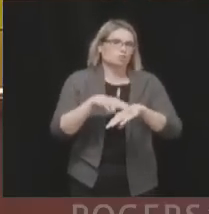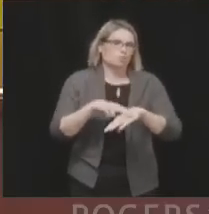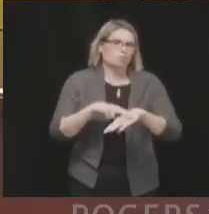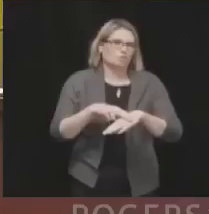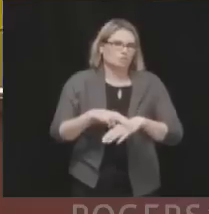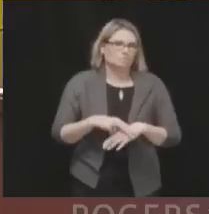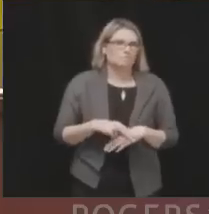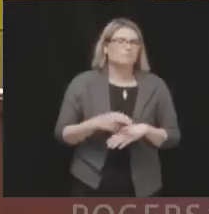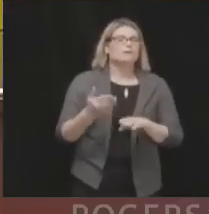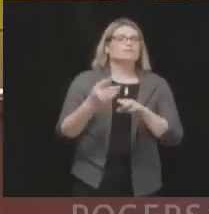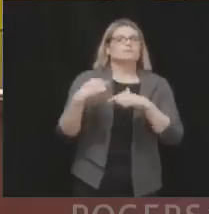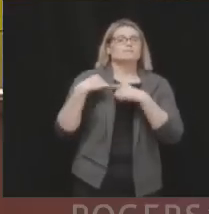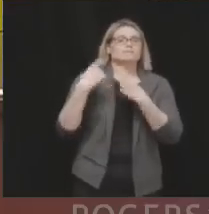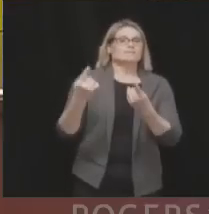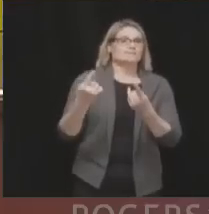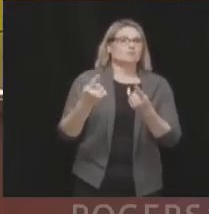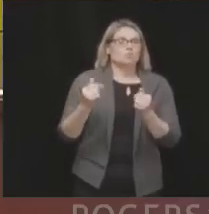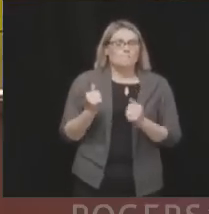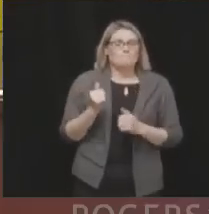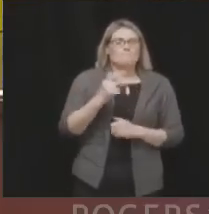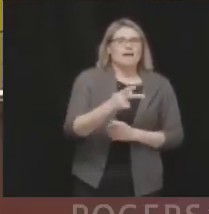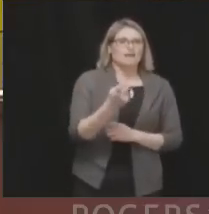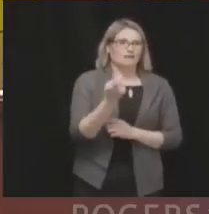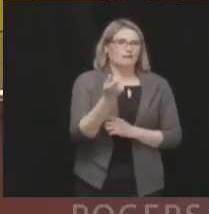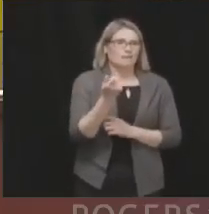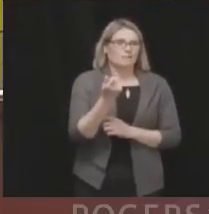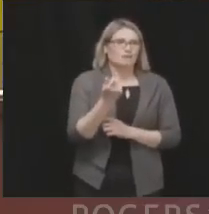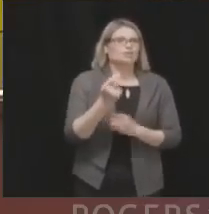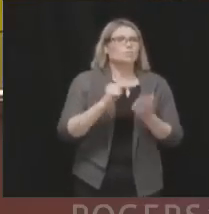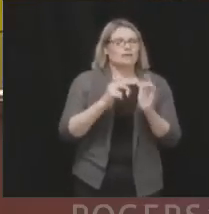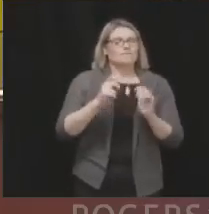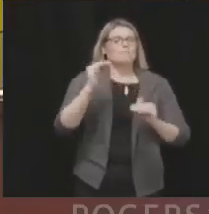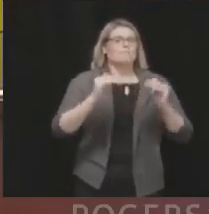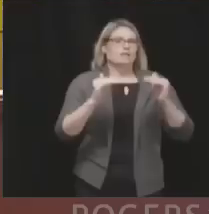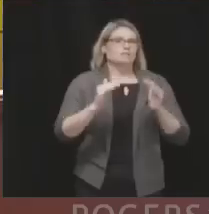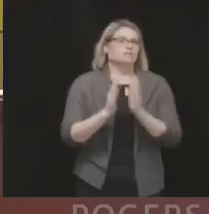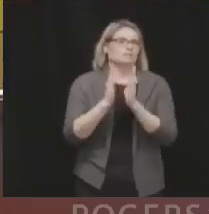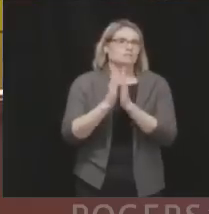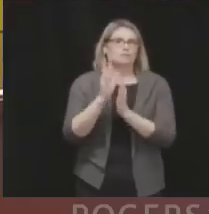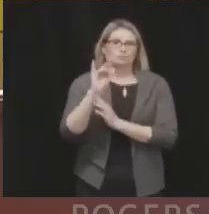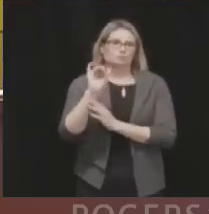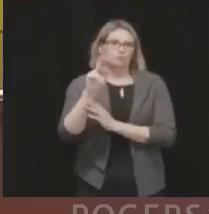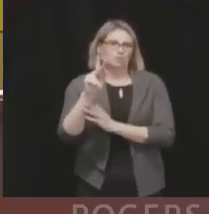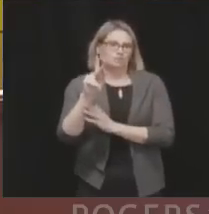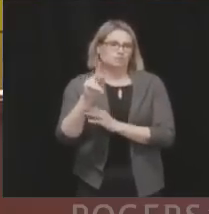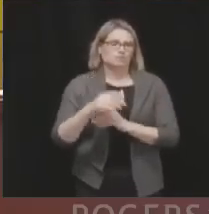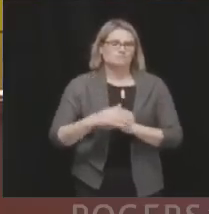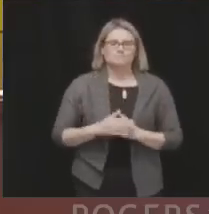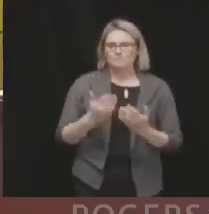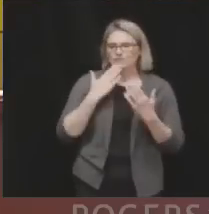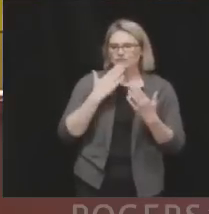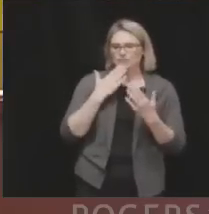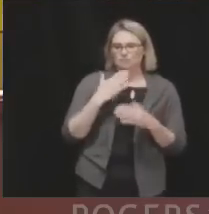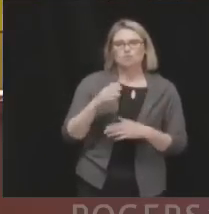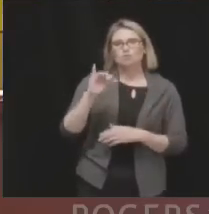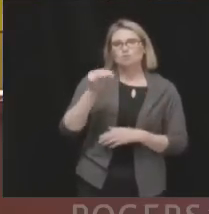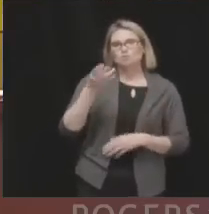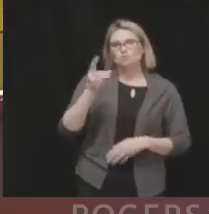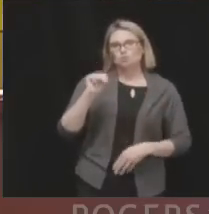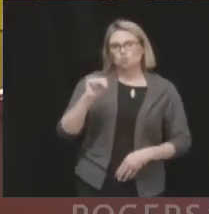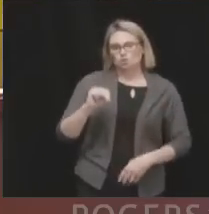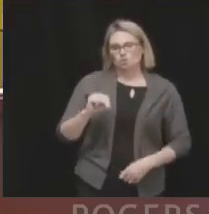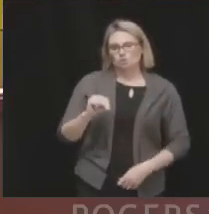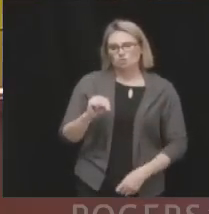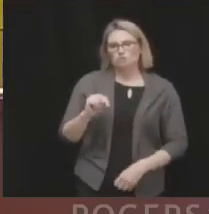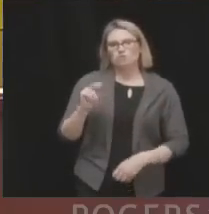Hi, it's a message for the Premier. The New Brunswick College of Pharmacists says the government's decision to